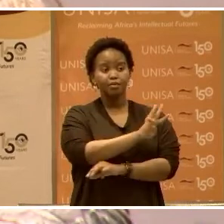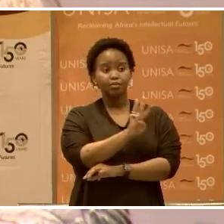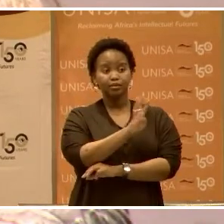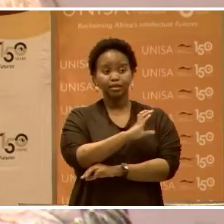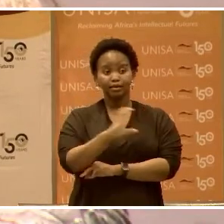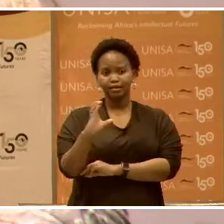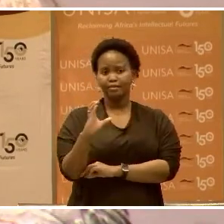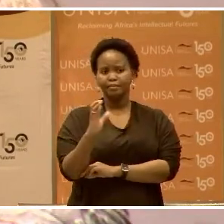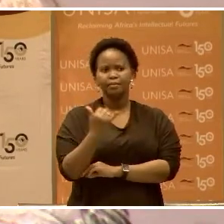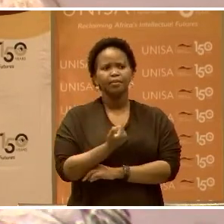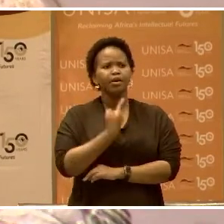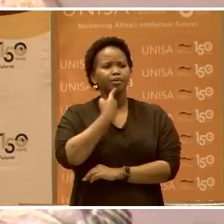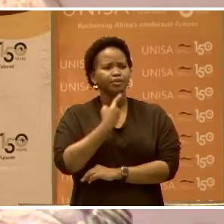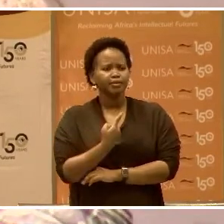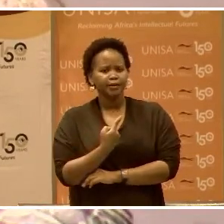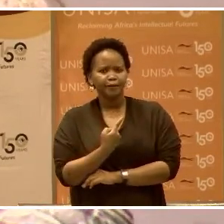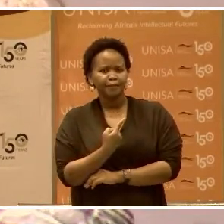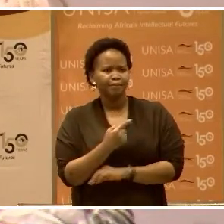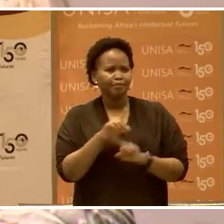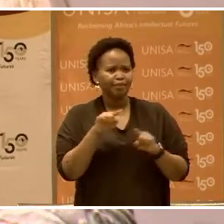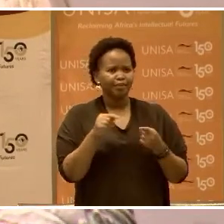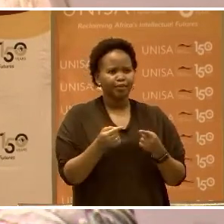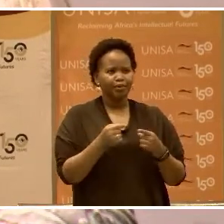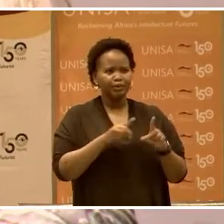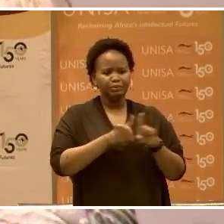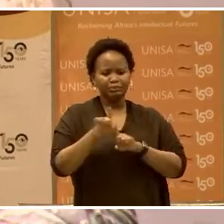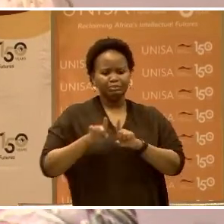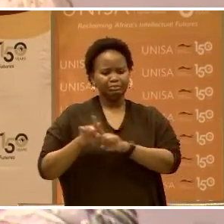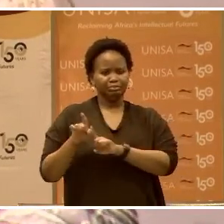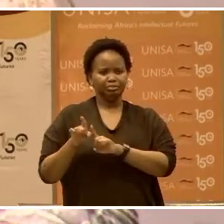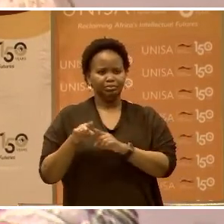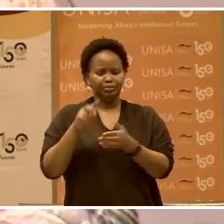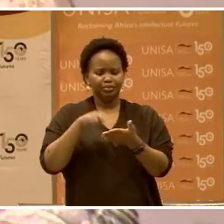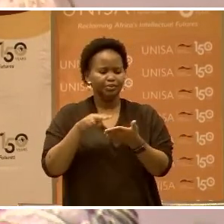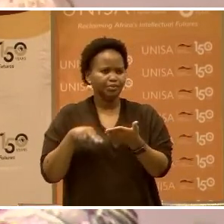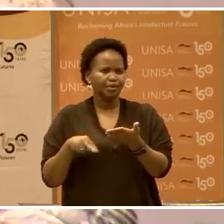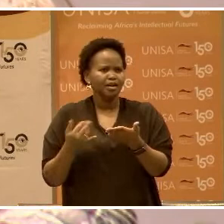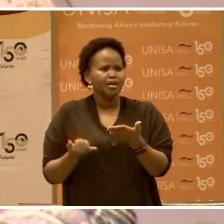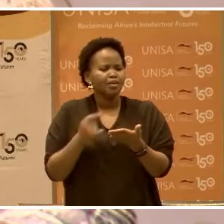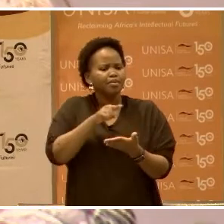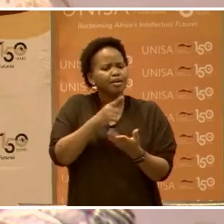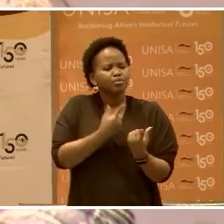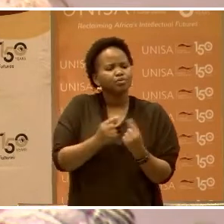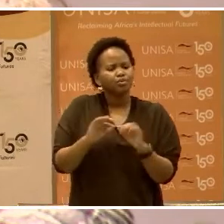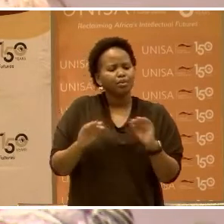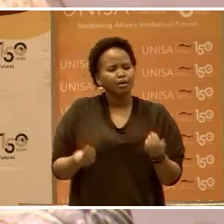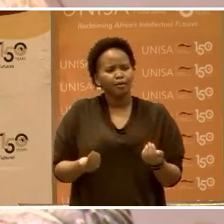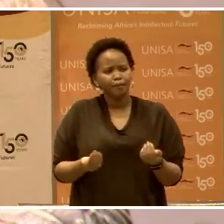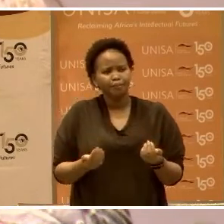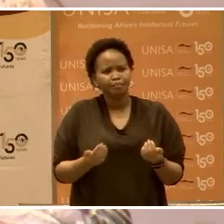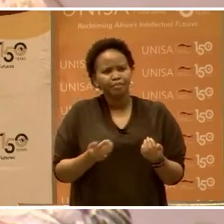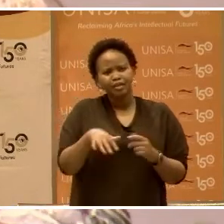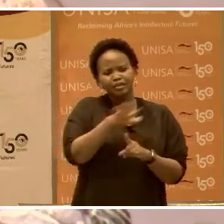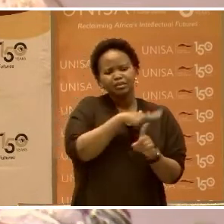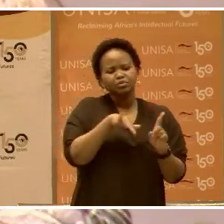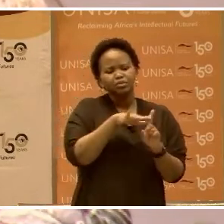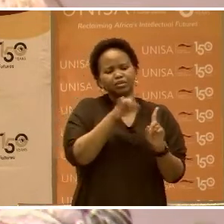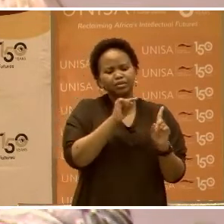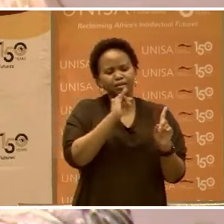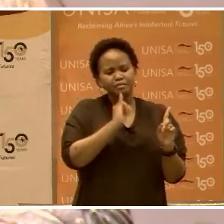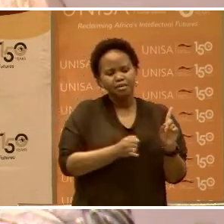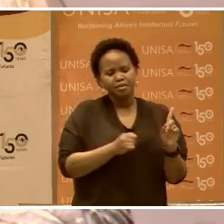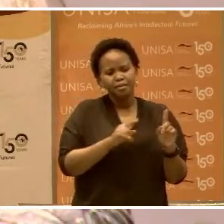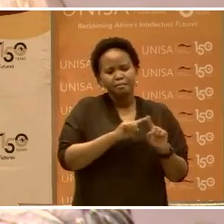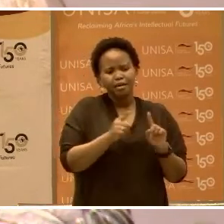of violence in the areas, and what they are trying to do to curb those situations. And that's the social